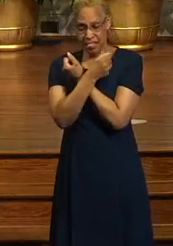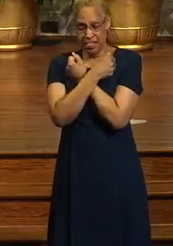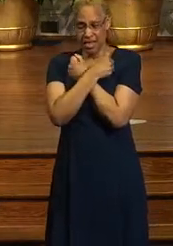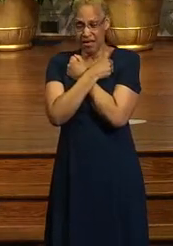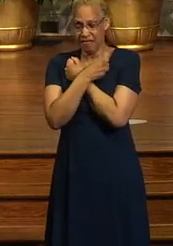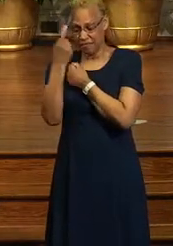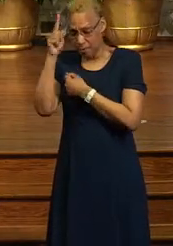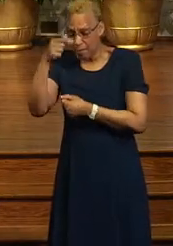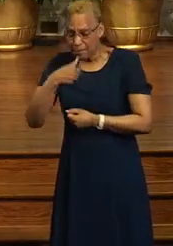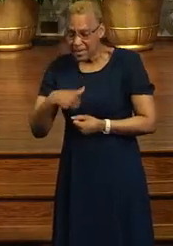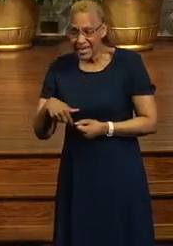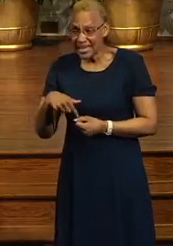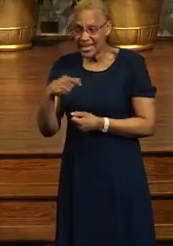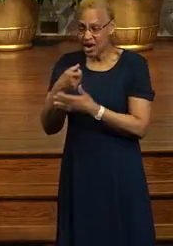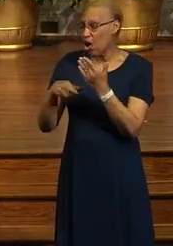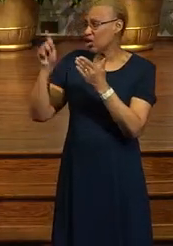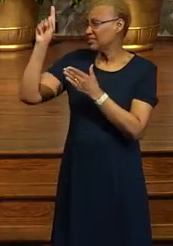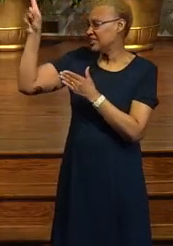would